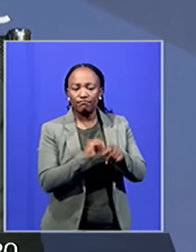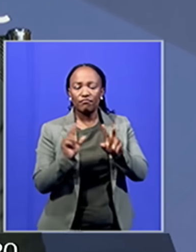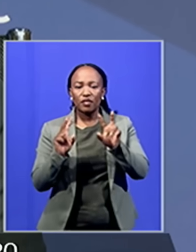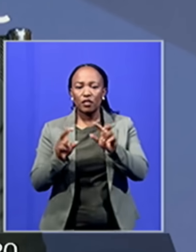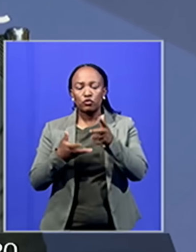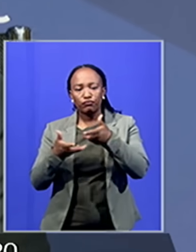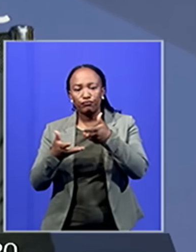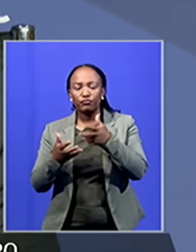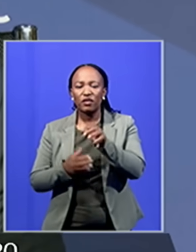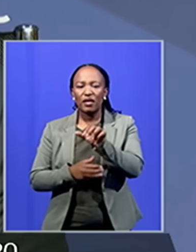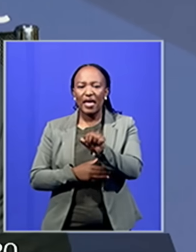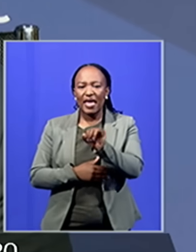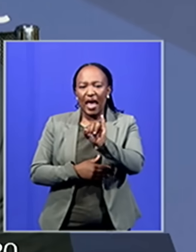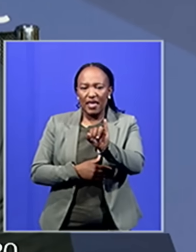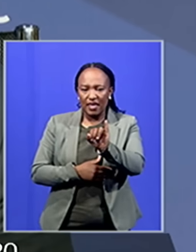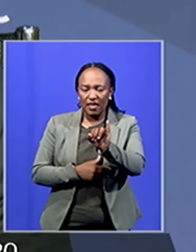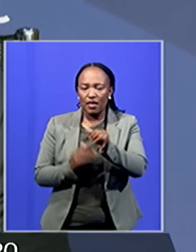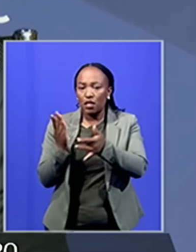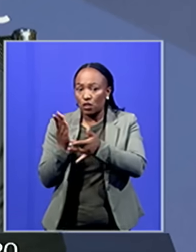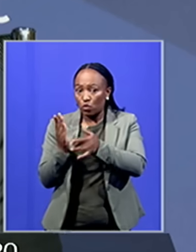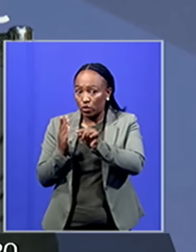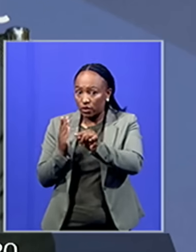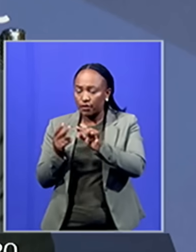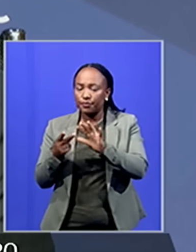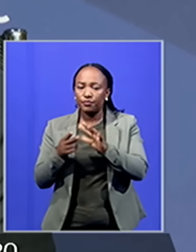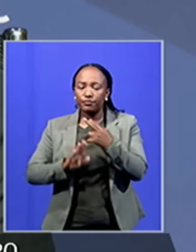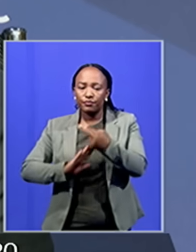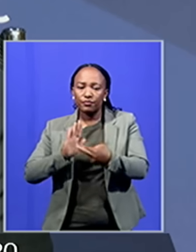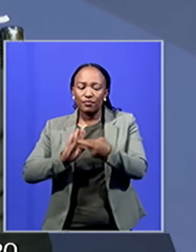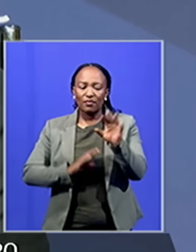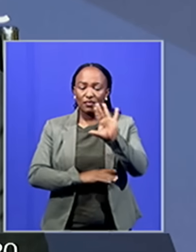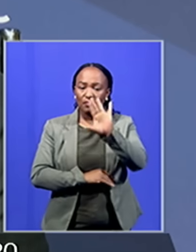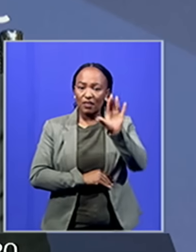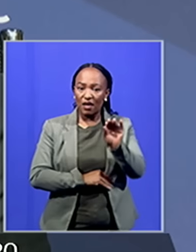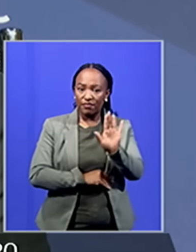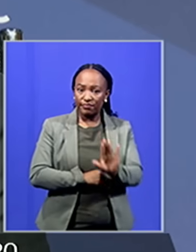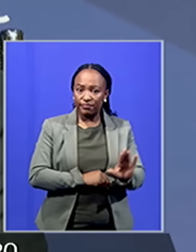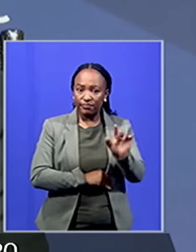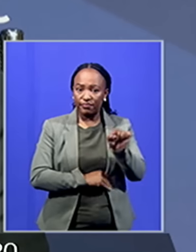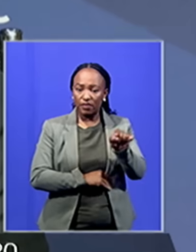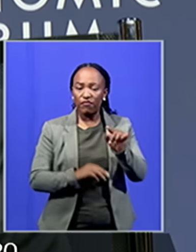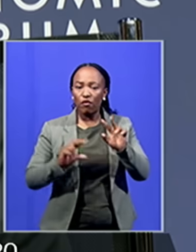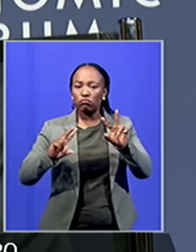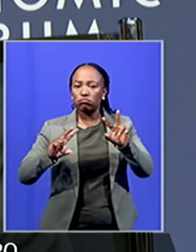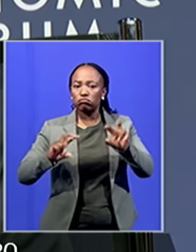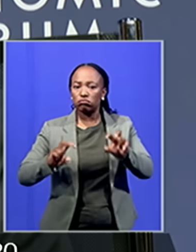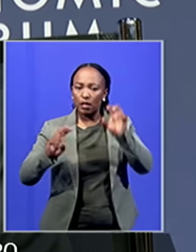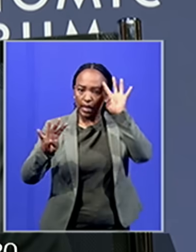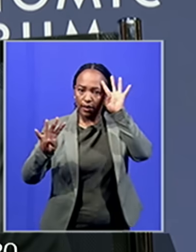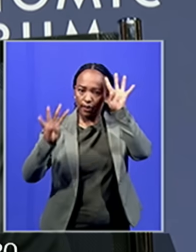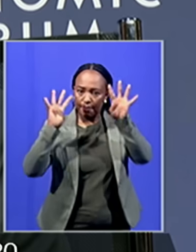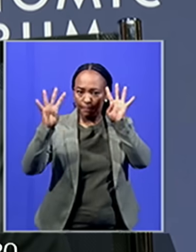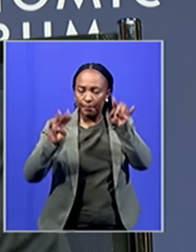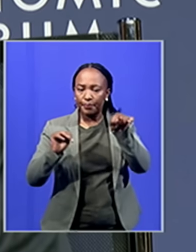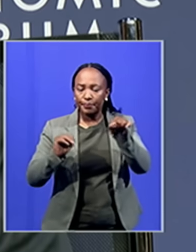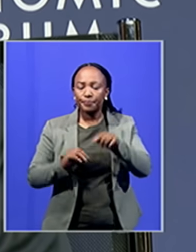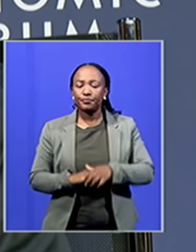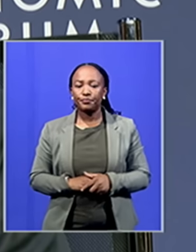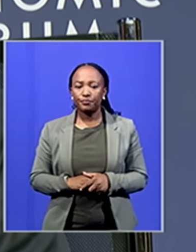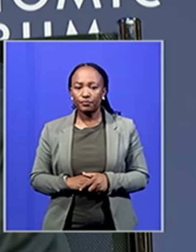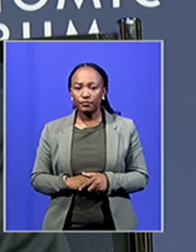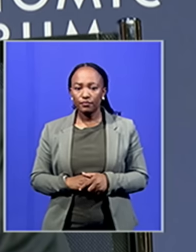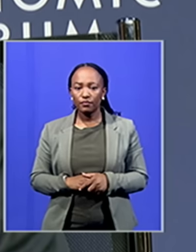of artificial intelligence, the role of the African continent, particularly in research and innovation. Africa is home